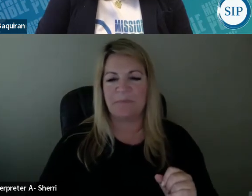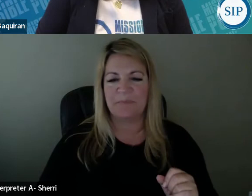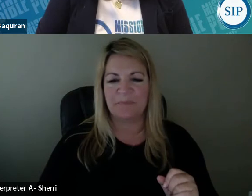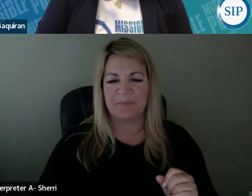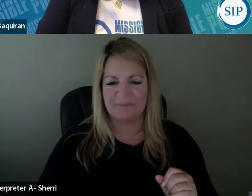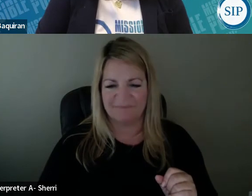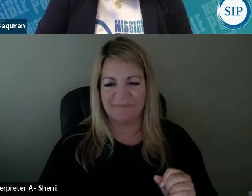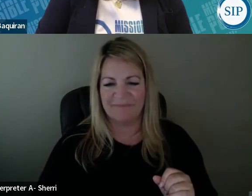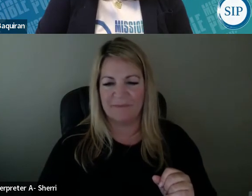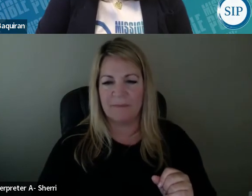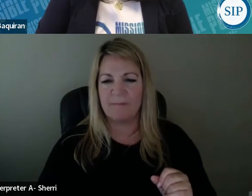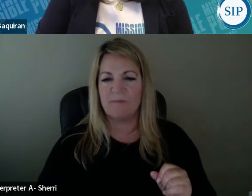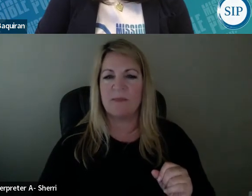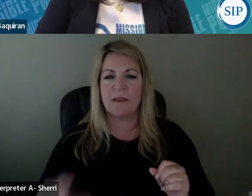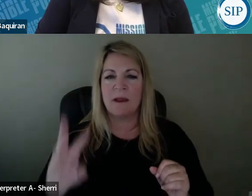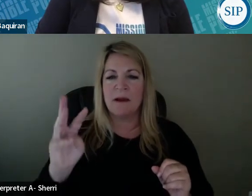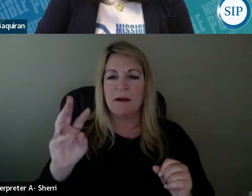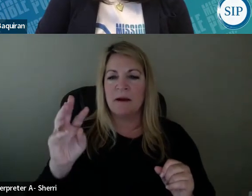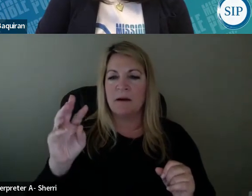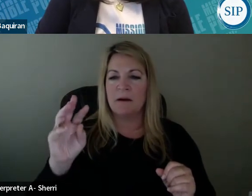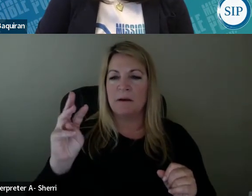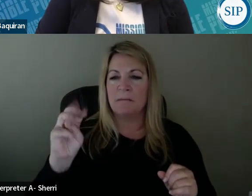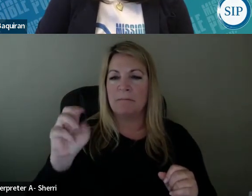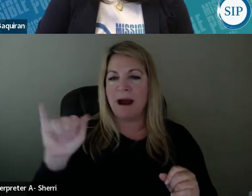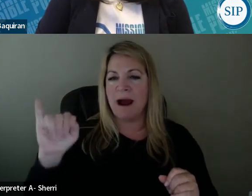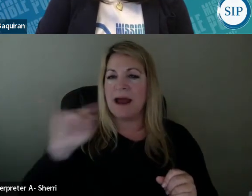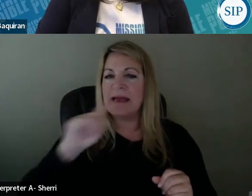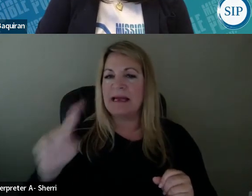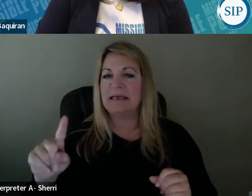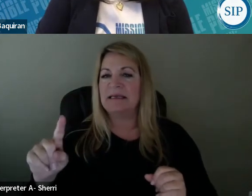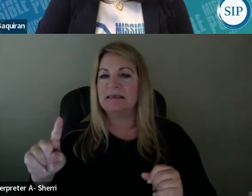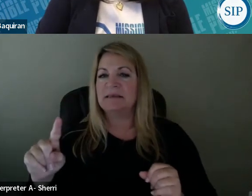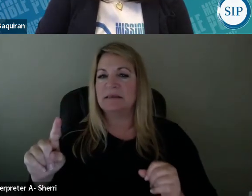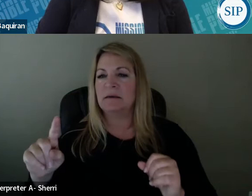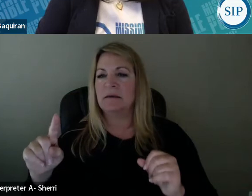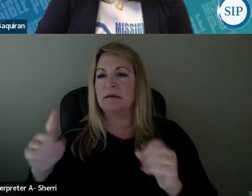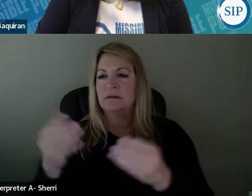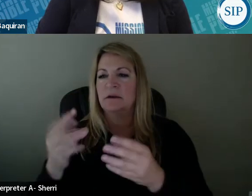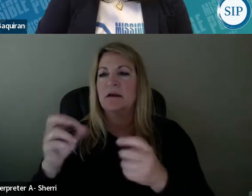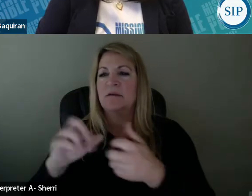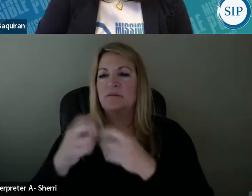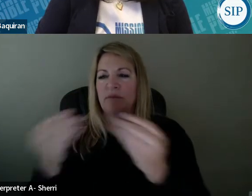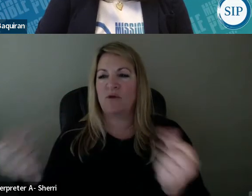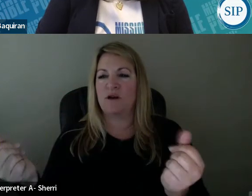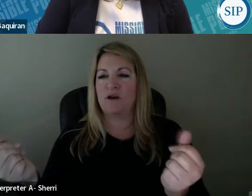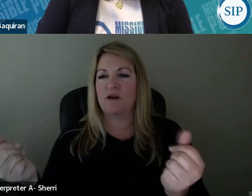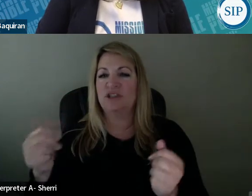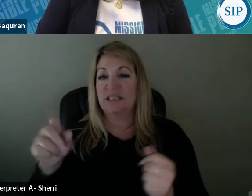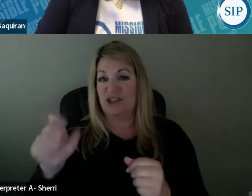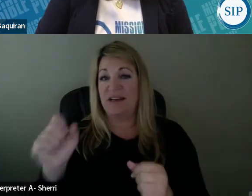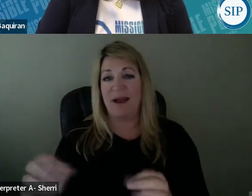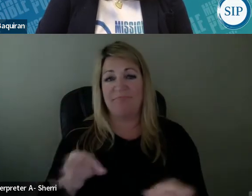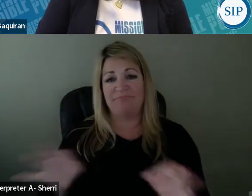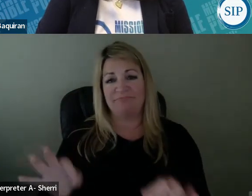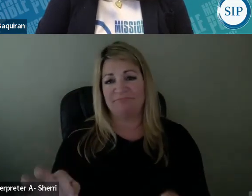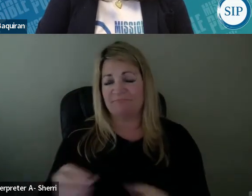And I just Sorry. want to share that Mai is highly trained in dispute resolution. So we were able to share and use